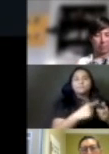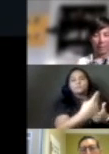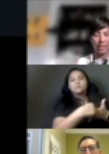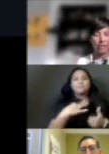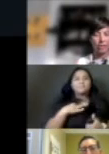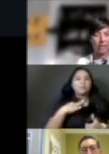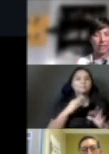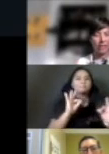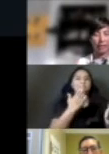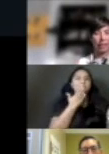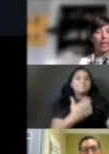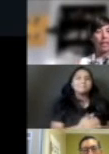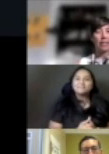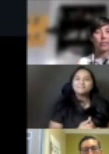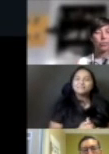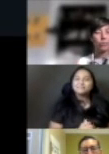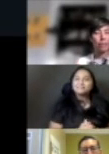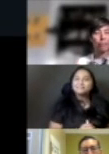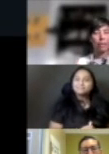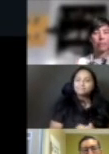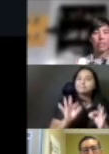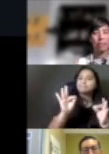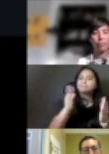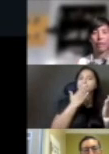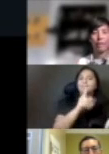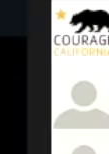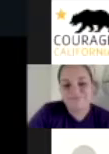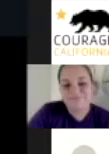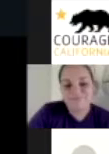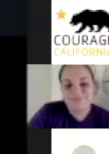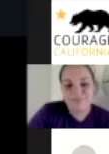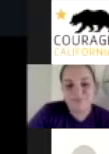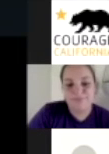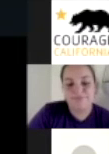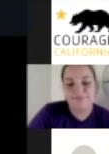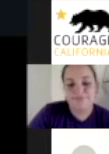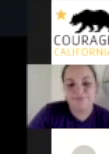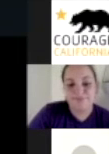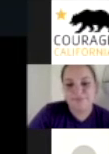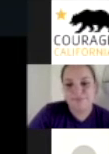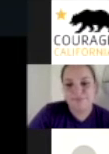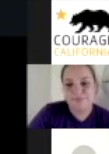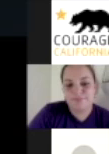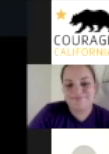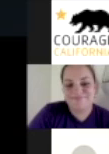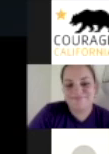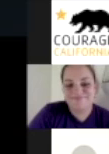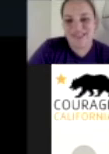Thank you, Tina. And next we'll hear from Gina from NARAL Pro-Choice California. Gina?